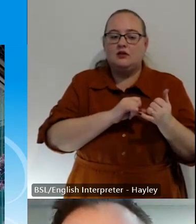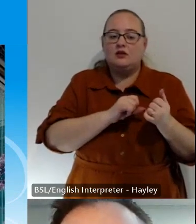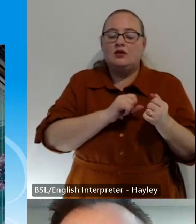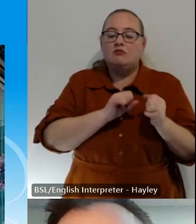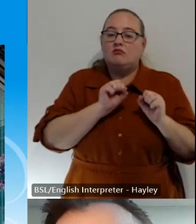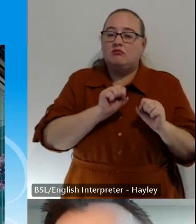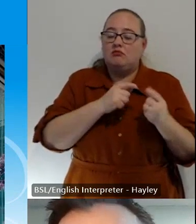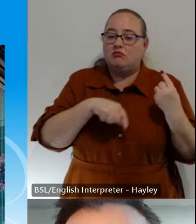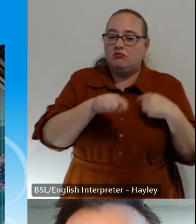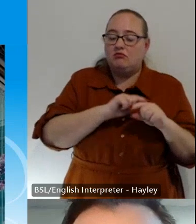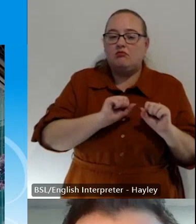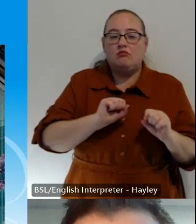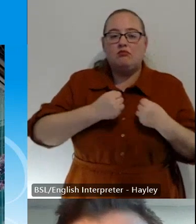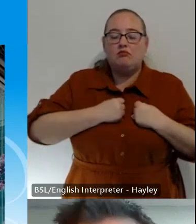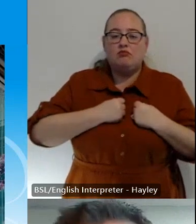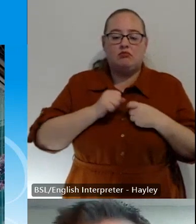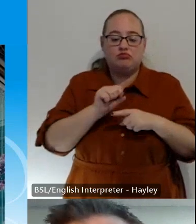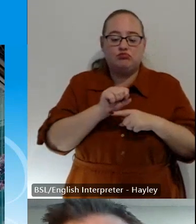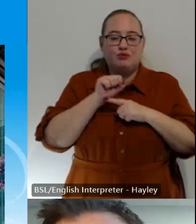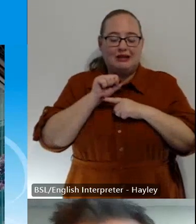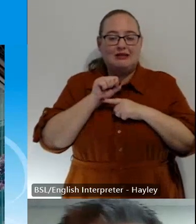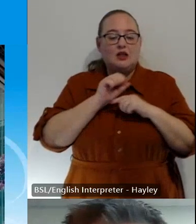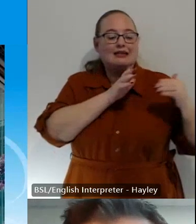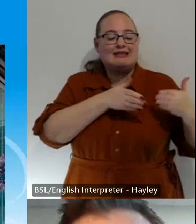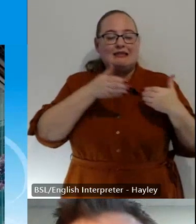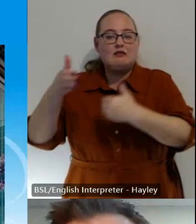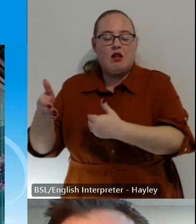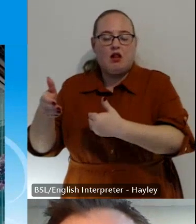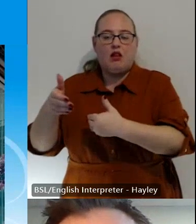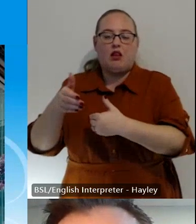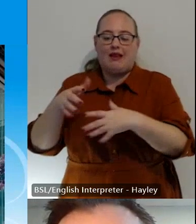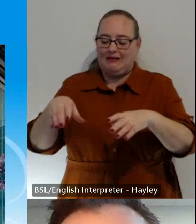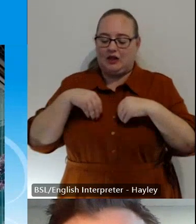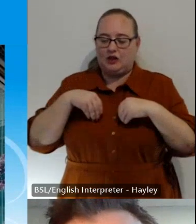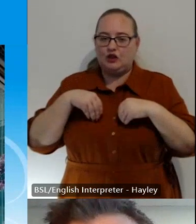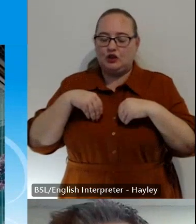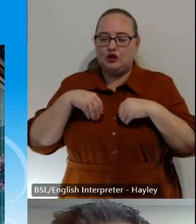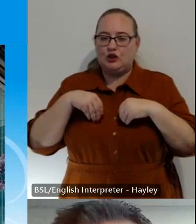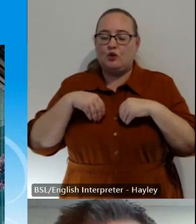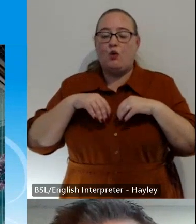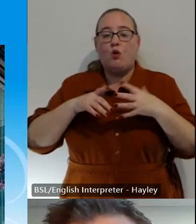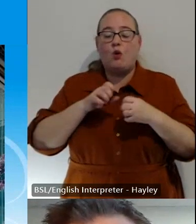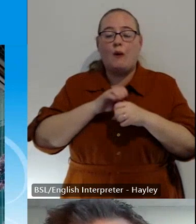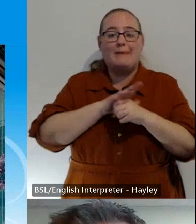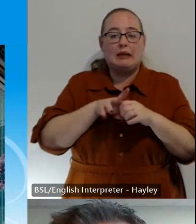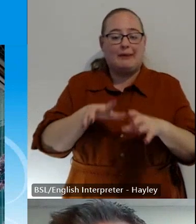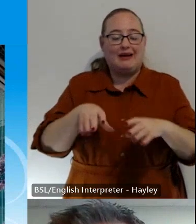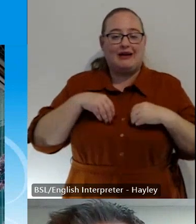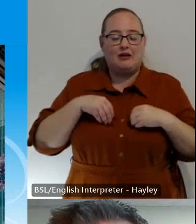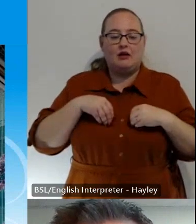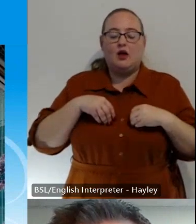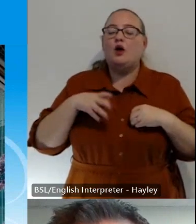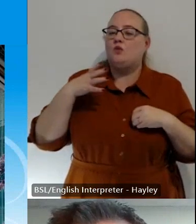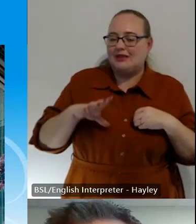protect ourselves against our seasonal infections or pandemic infections without combining these amazing mitigations that we can